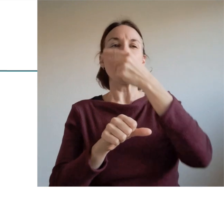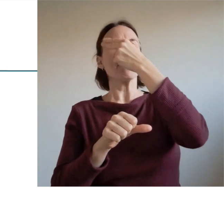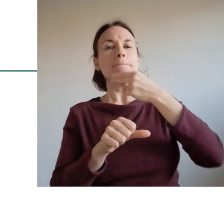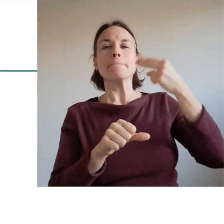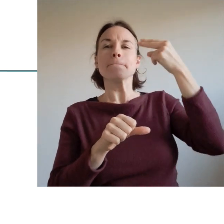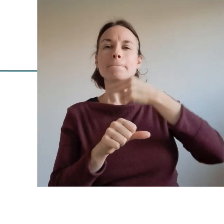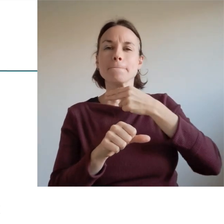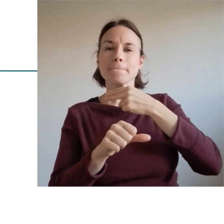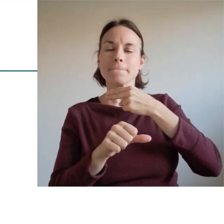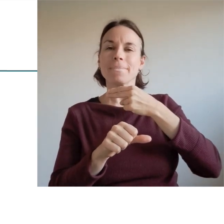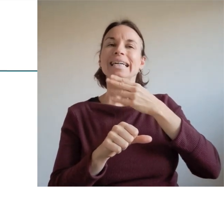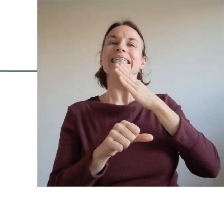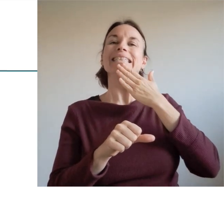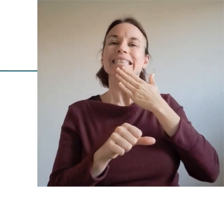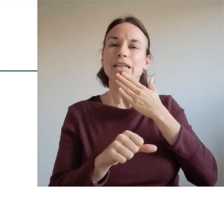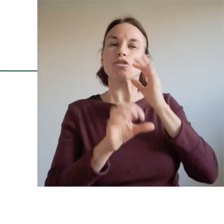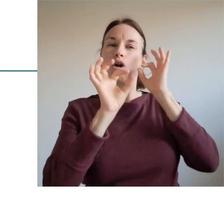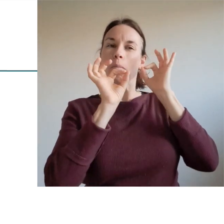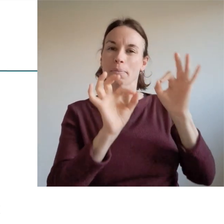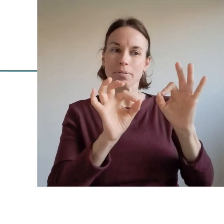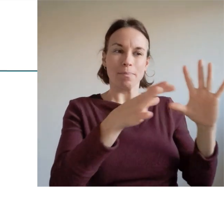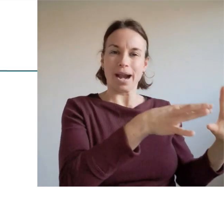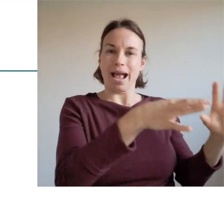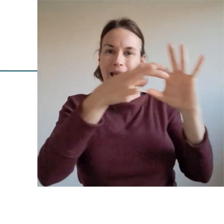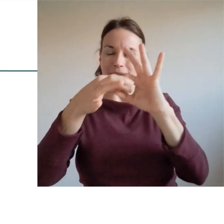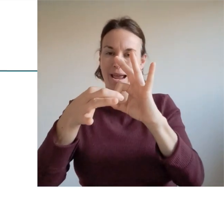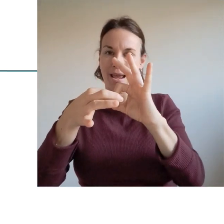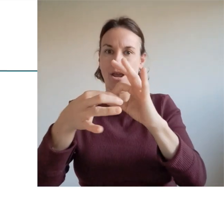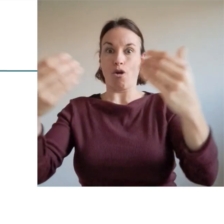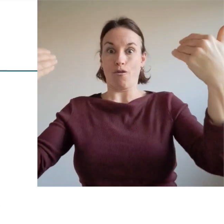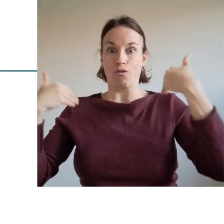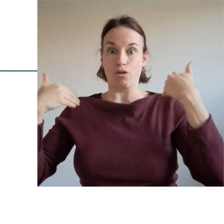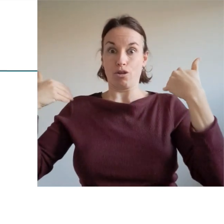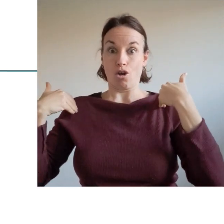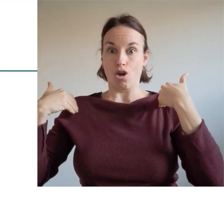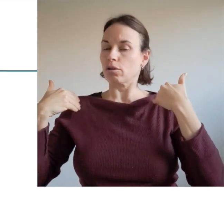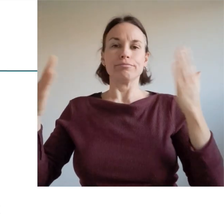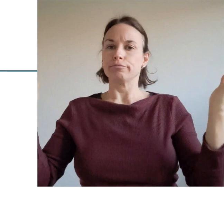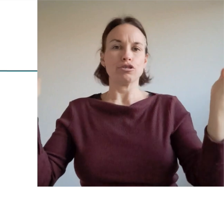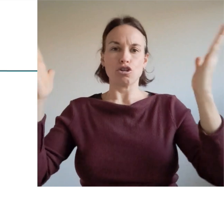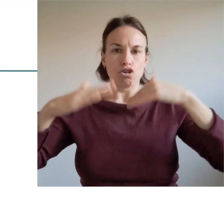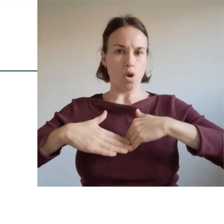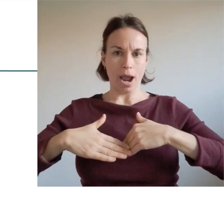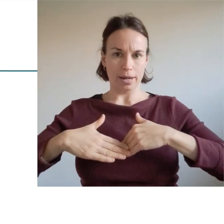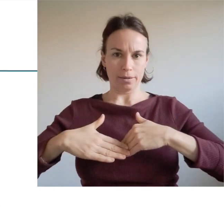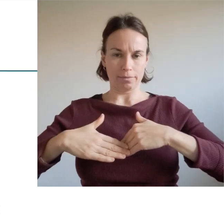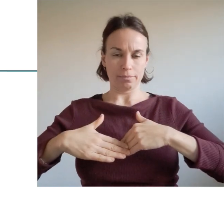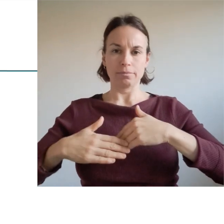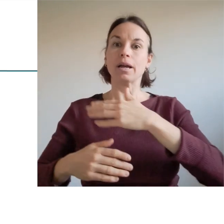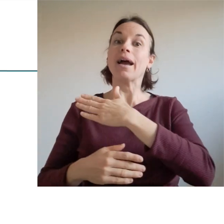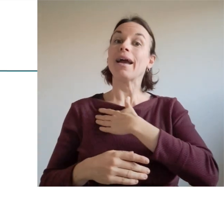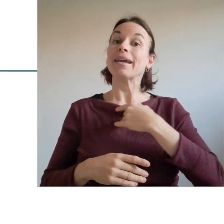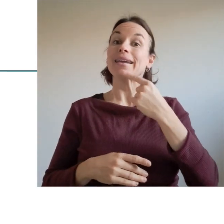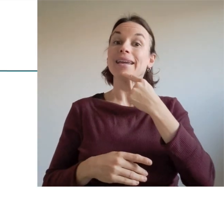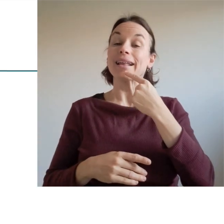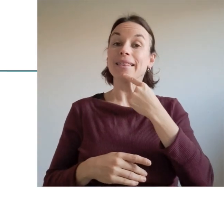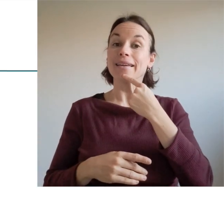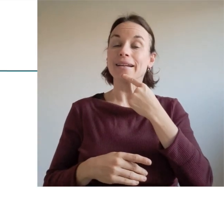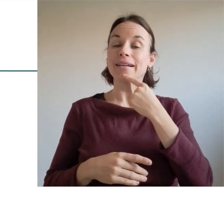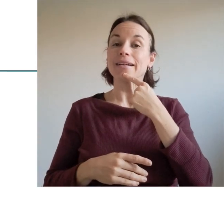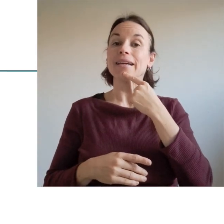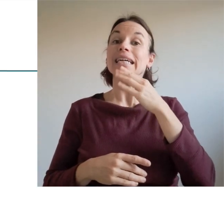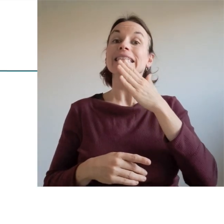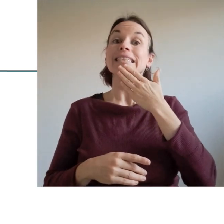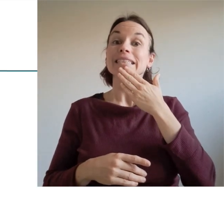Therefore, there are not conventionalized manual forms for the different indefinite functions, but we do observe